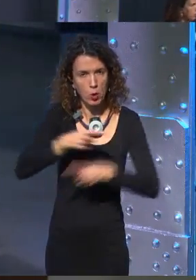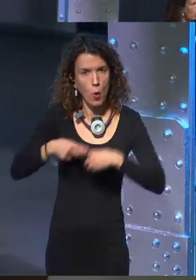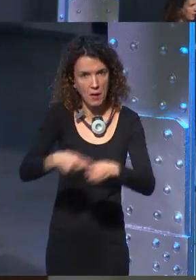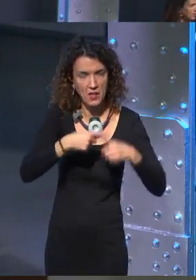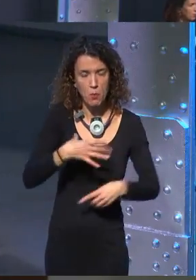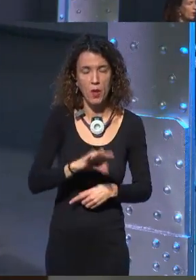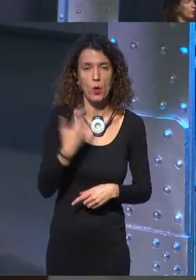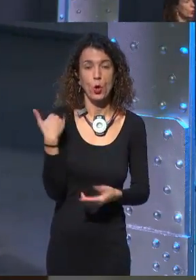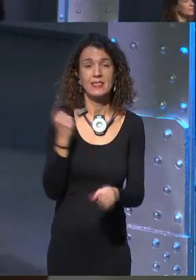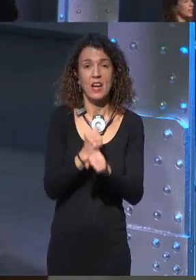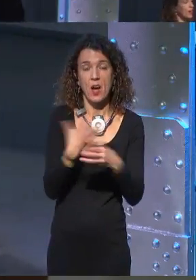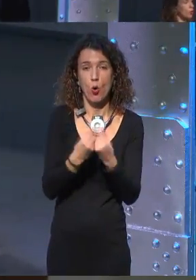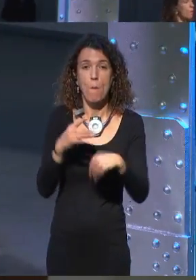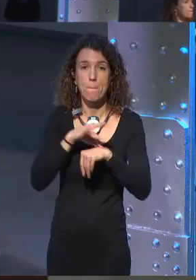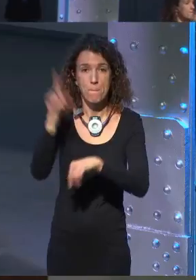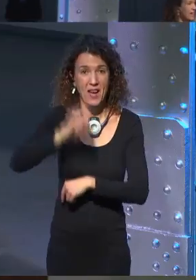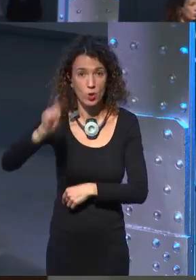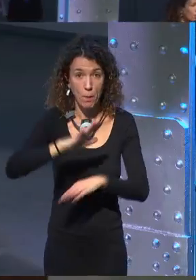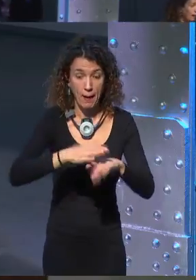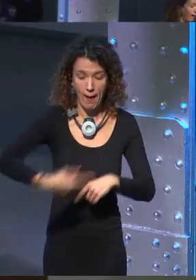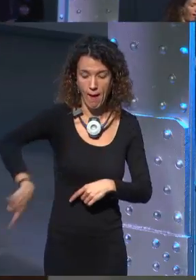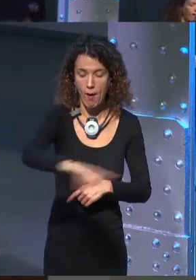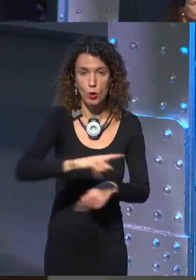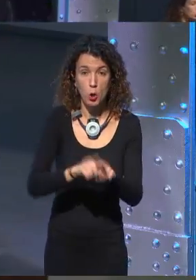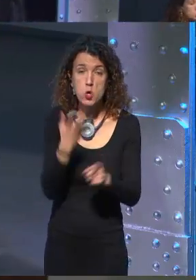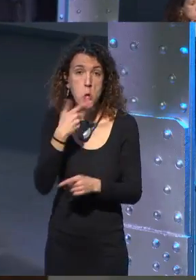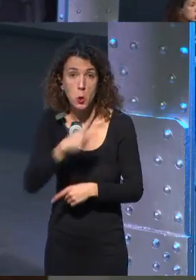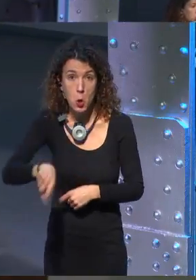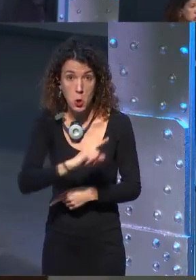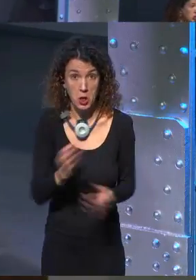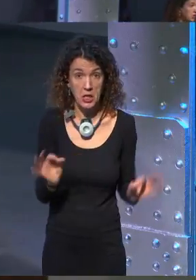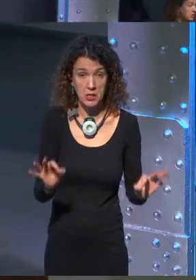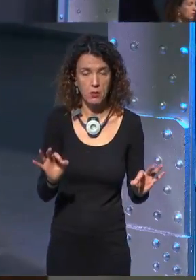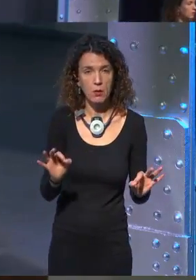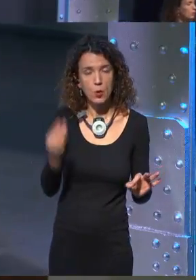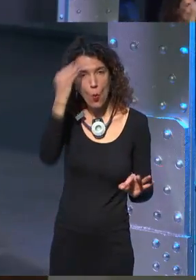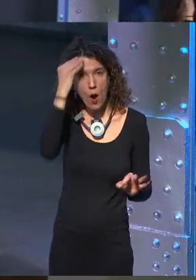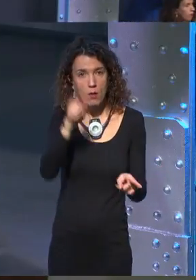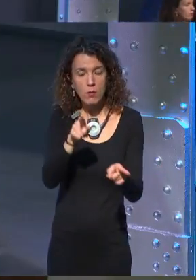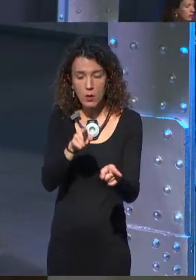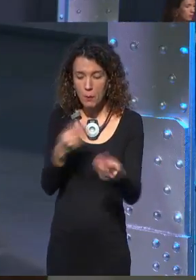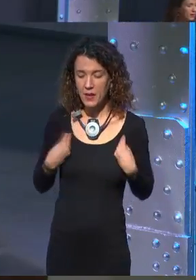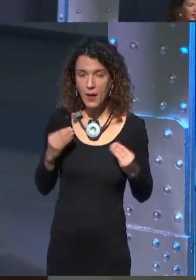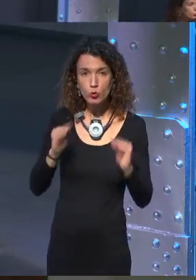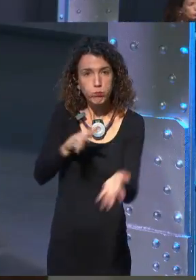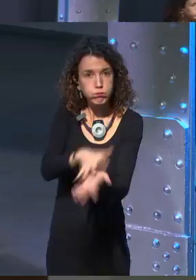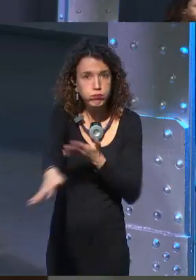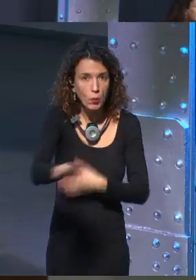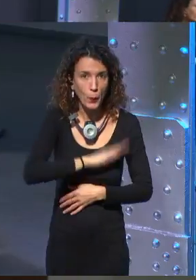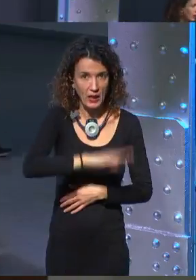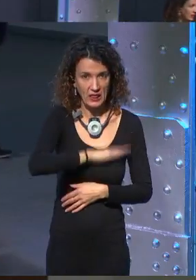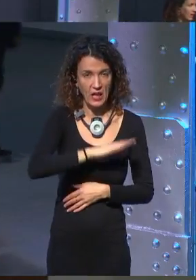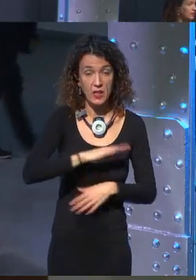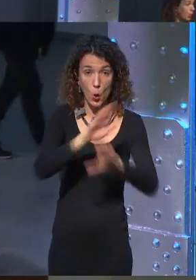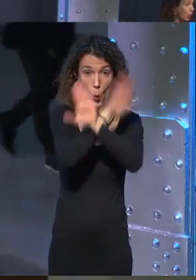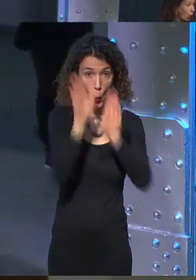you don't even recognize. They might be a follower on Twitter, but you may never talk to them, but you're having an impact on their lives. And the